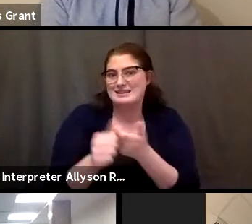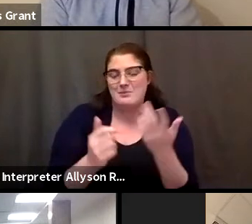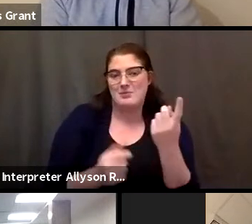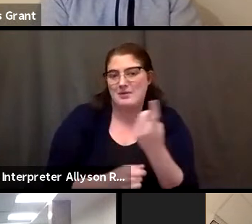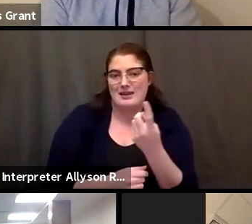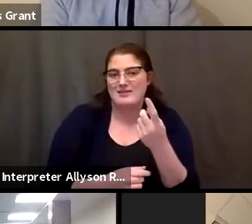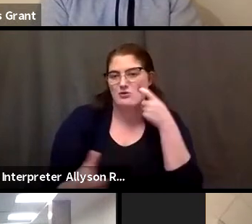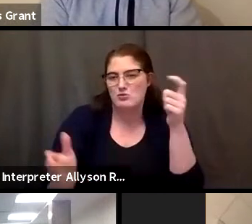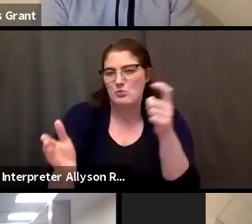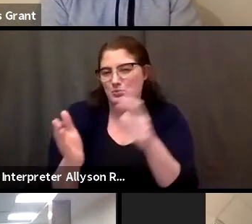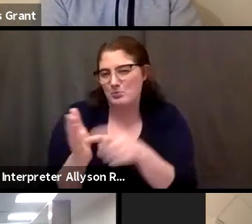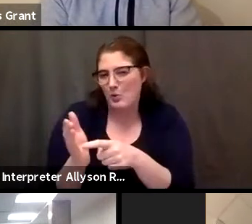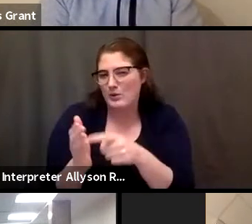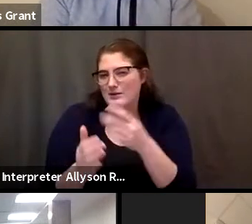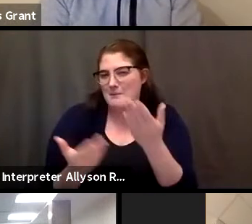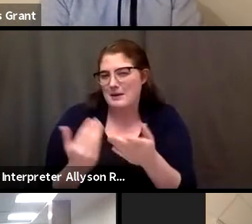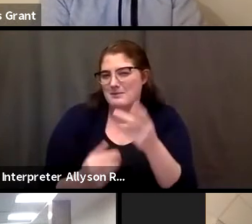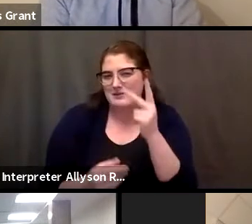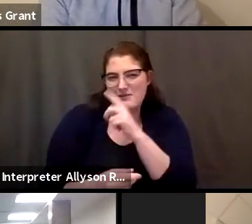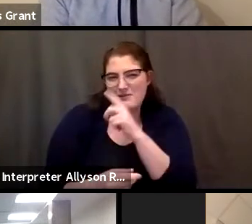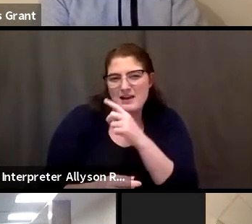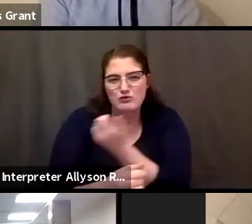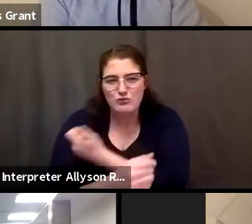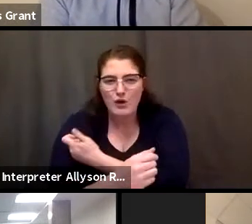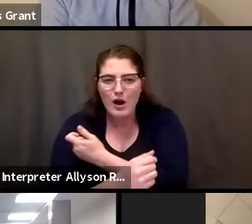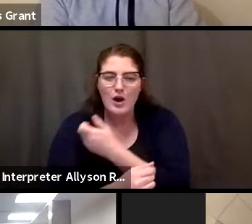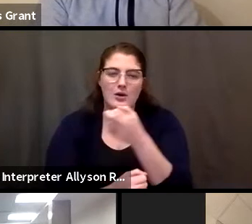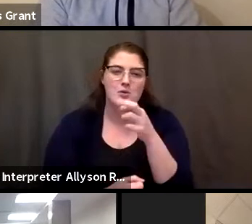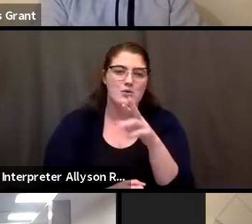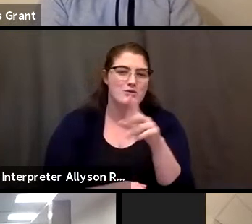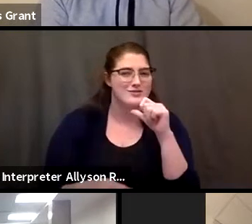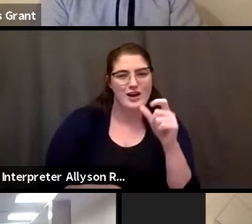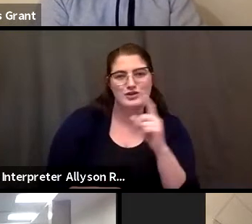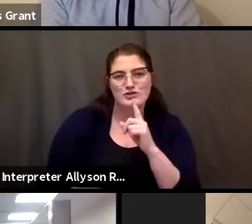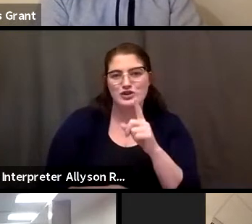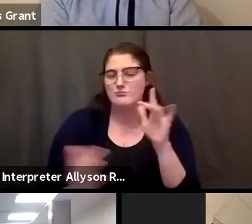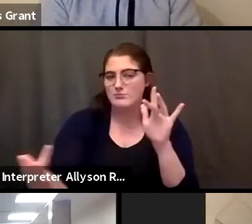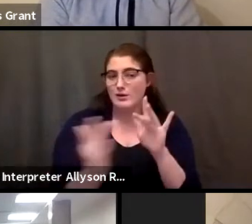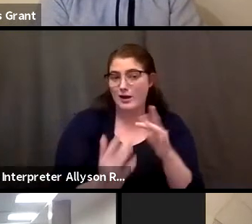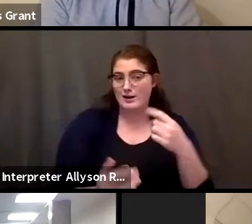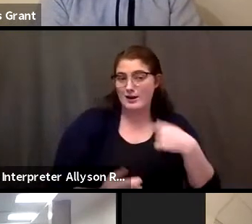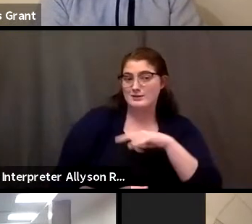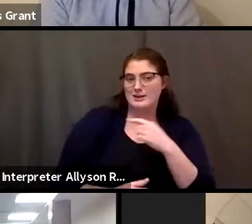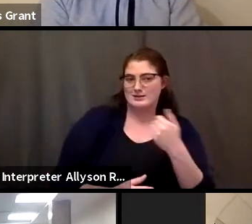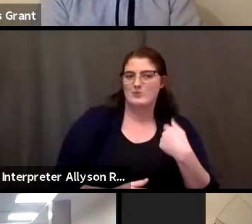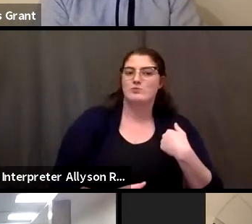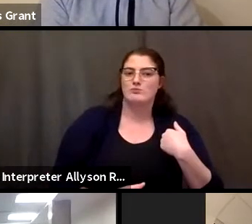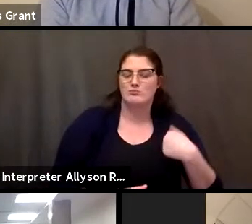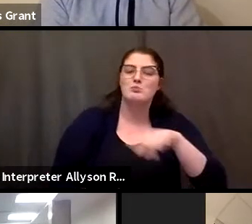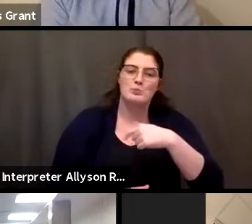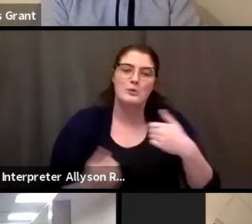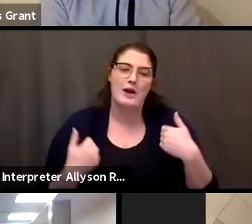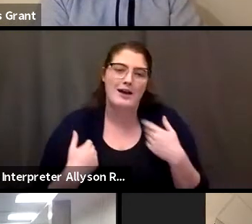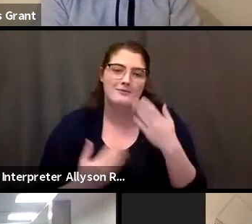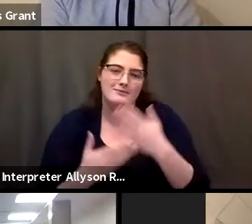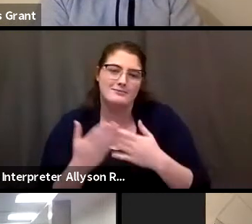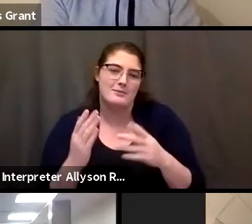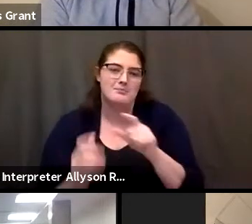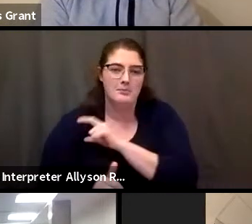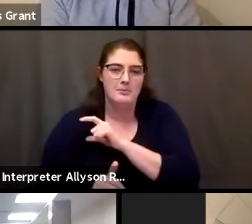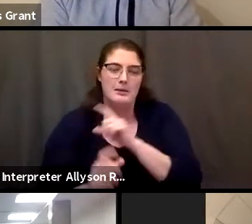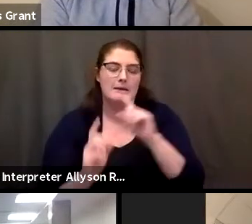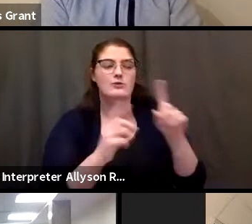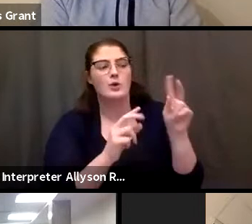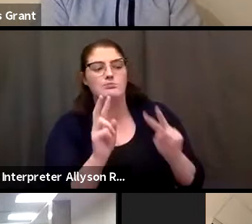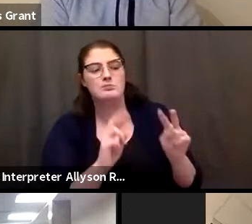synthetic drugs, or even if they aren't sure, just contact the 5th District, and we can have some people go out and take a look at that, find out